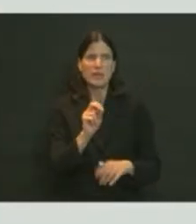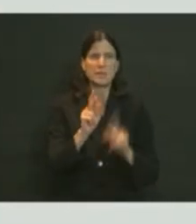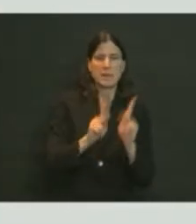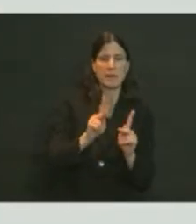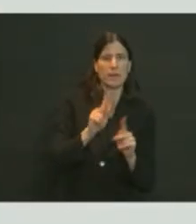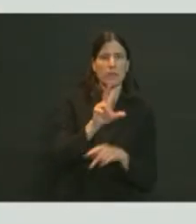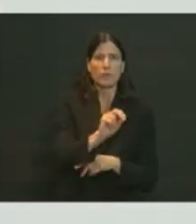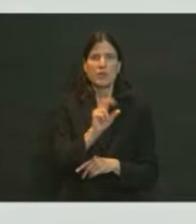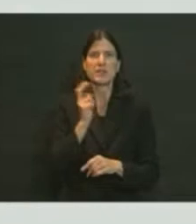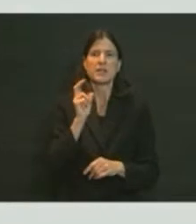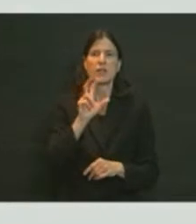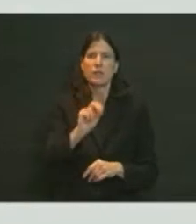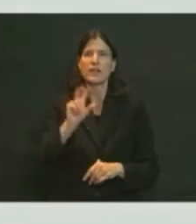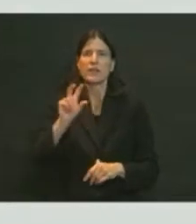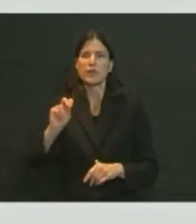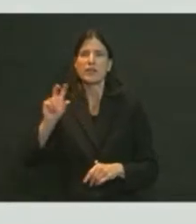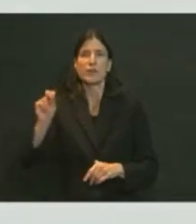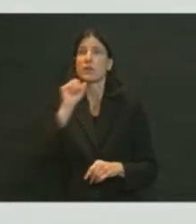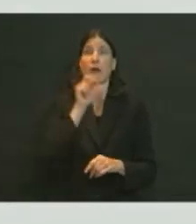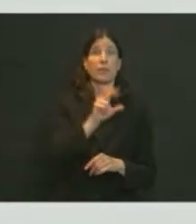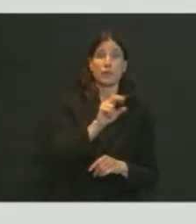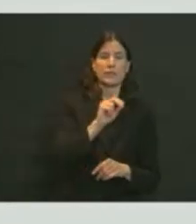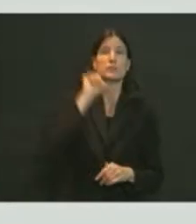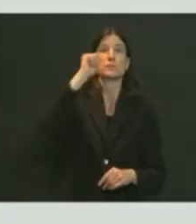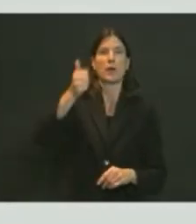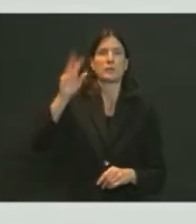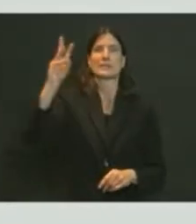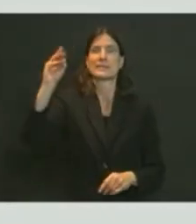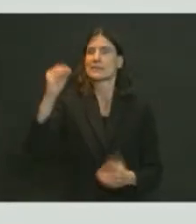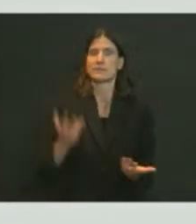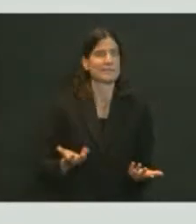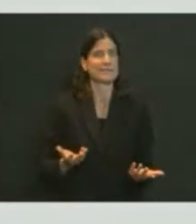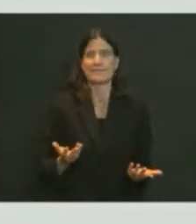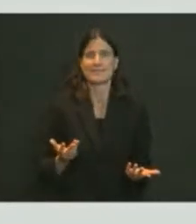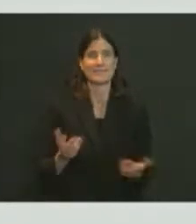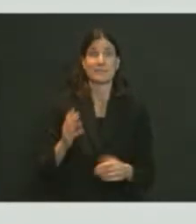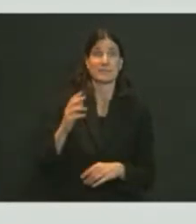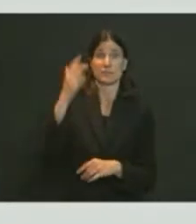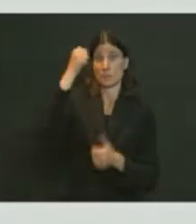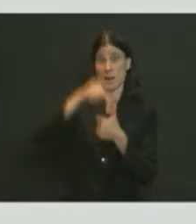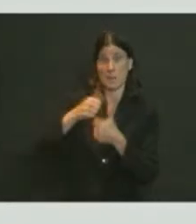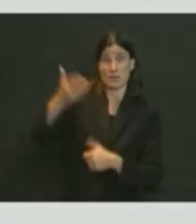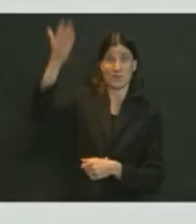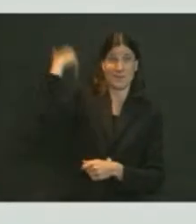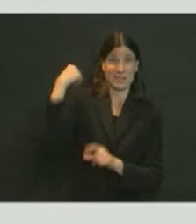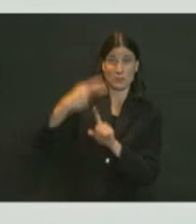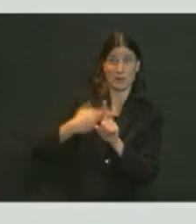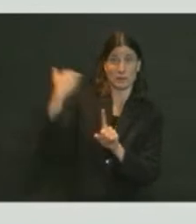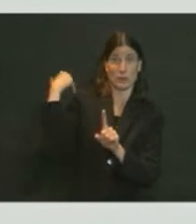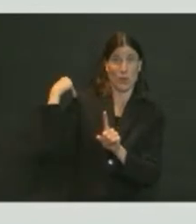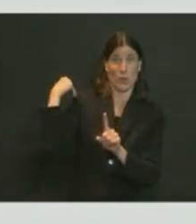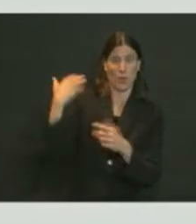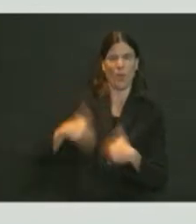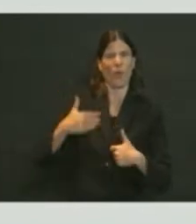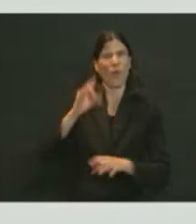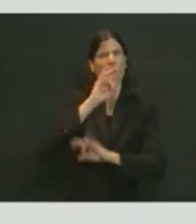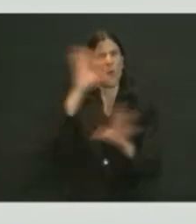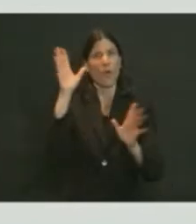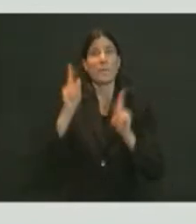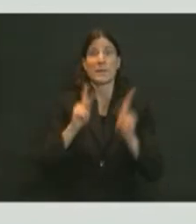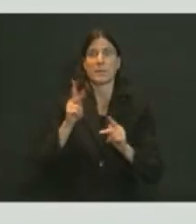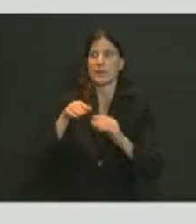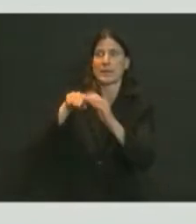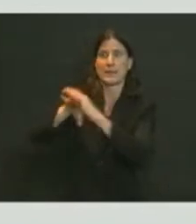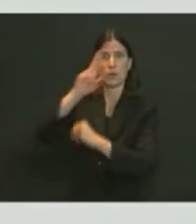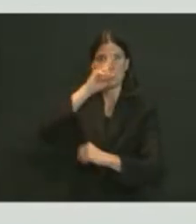were at a place where we were doubling in hospitalizations once every 2.5 to 3 days. That is a very bad place to be. It means the virus